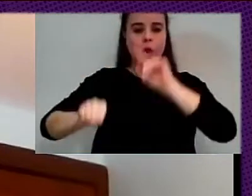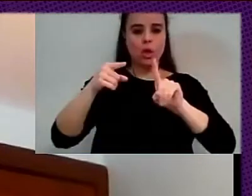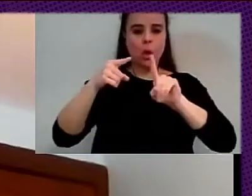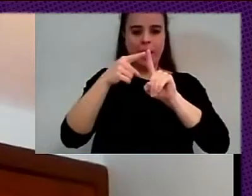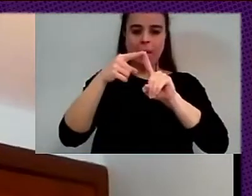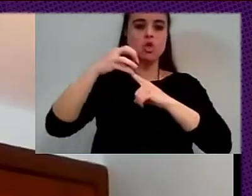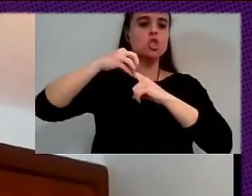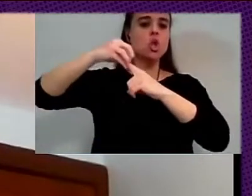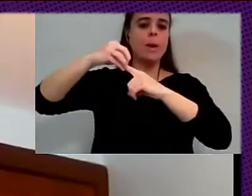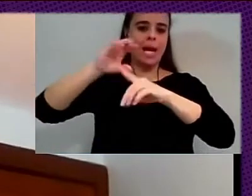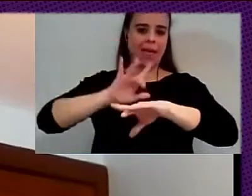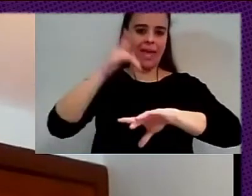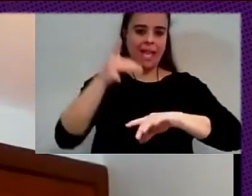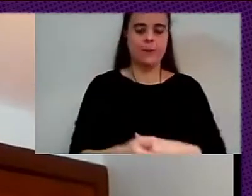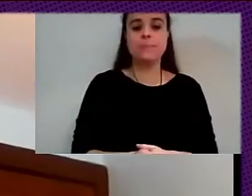anti-capitalist framework.